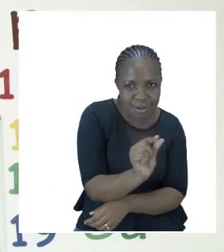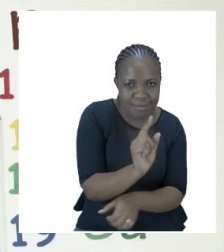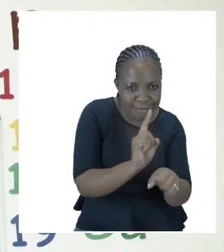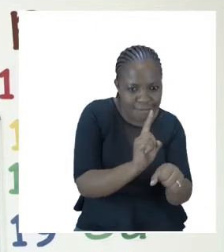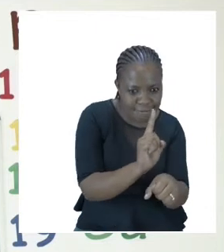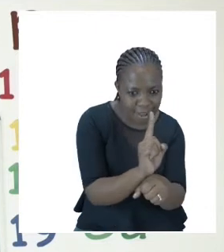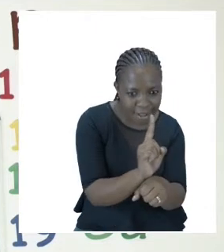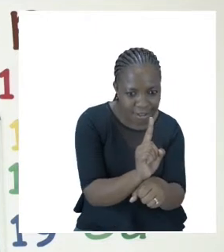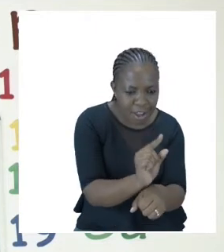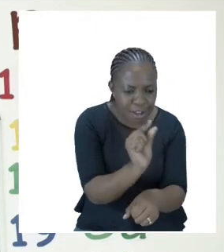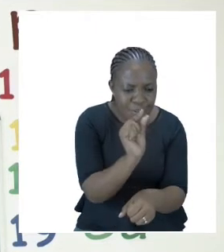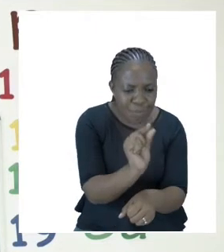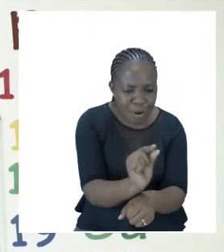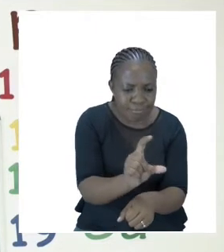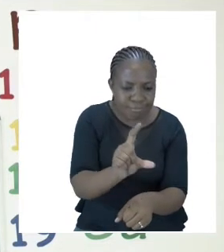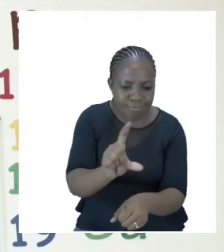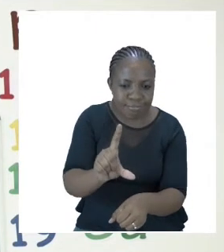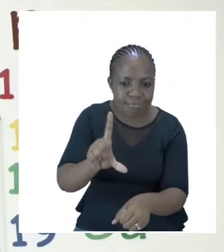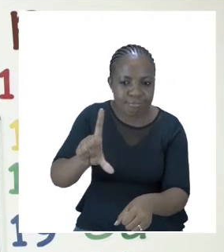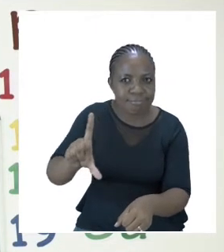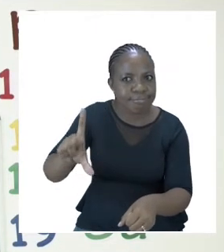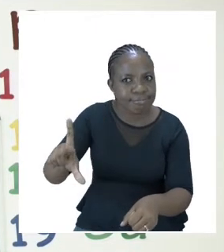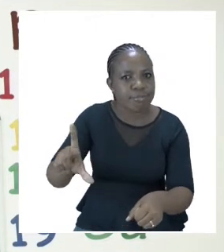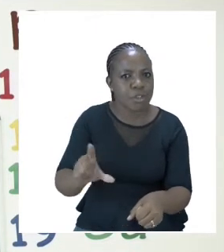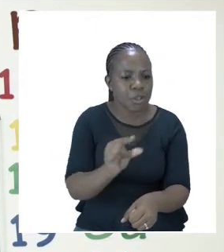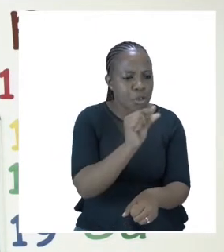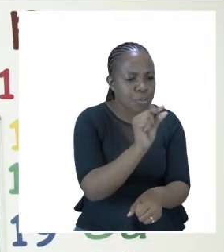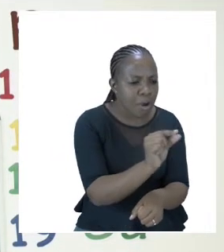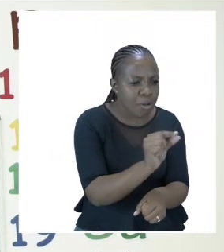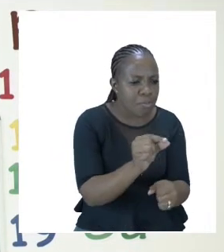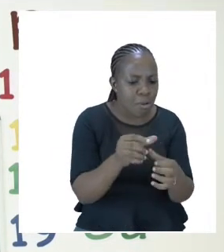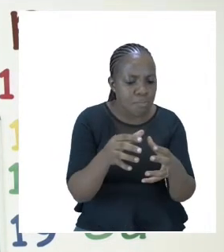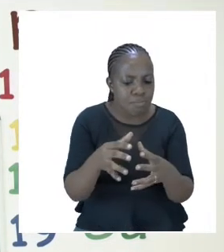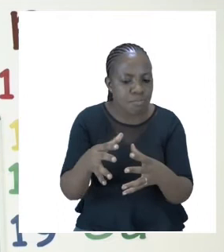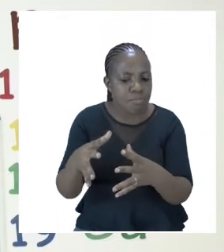to big. So we are going to start with the